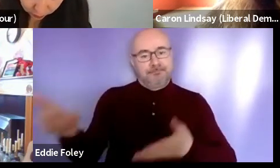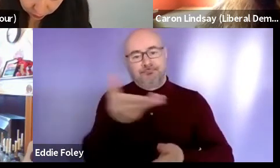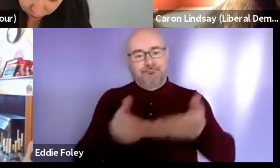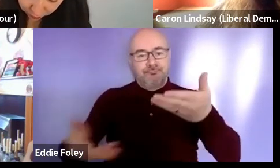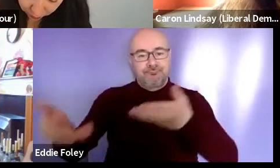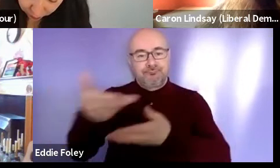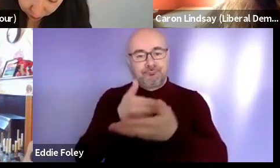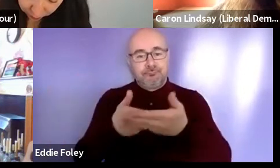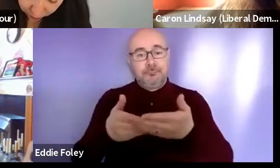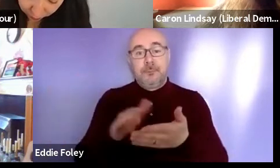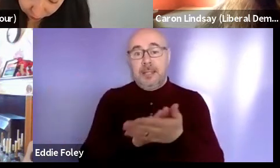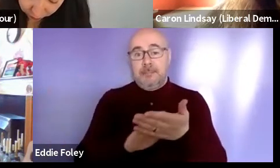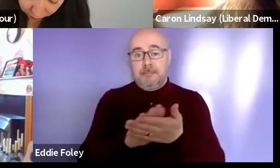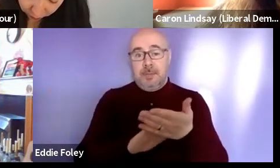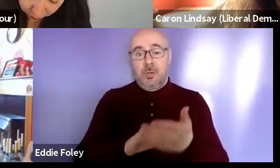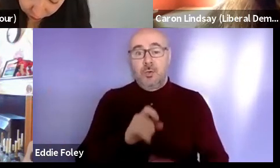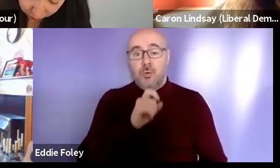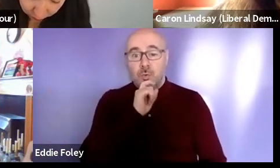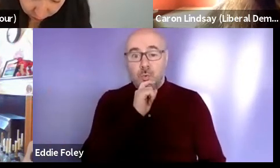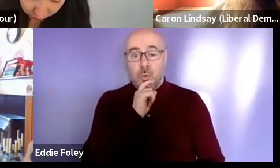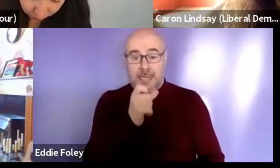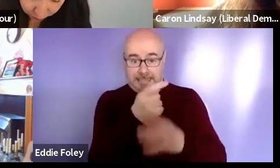the elected disabled people, but